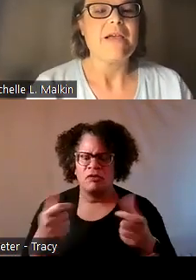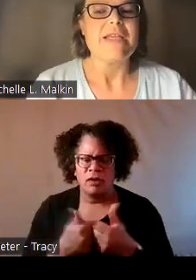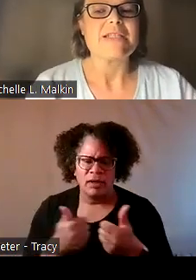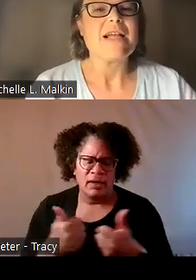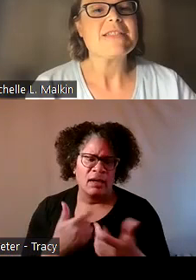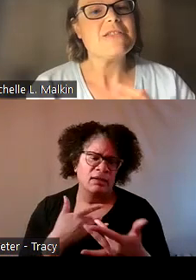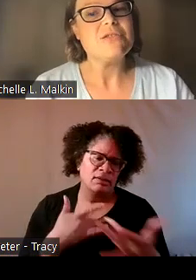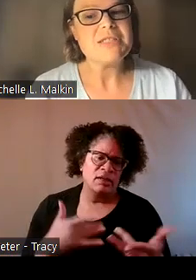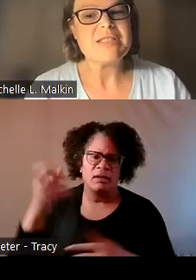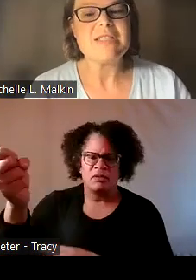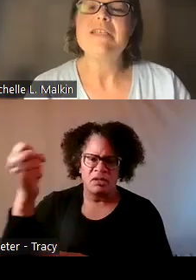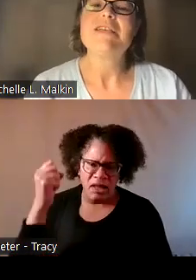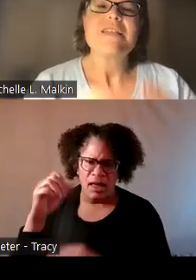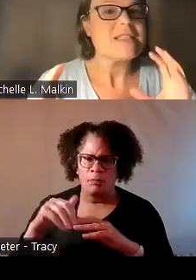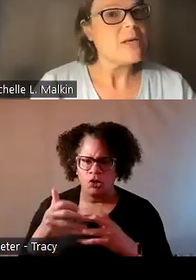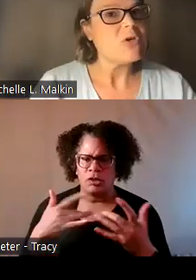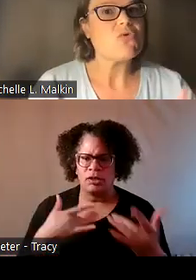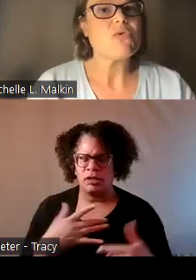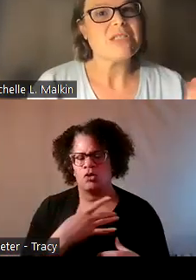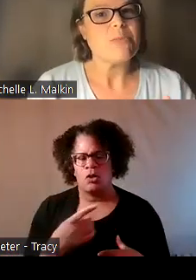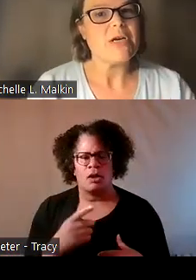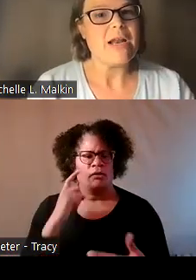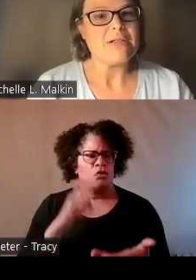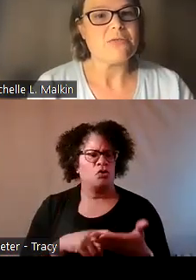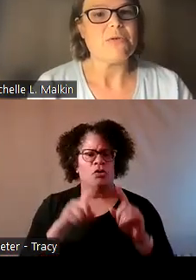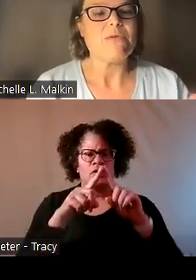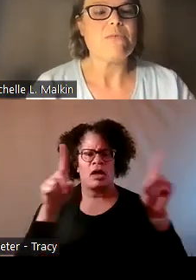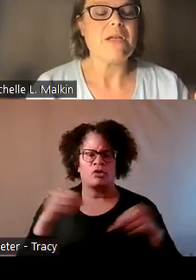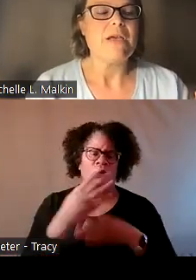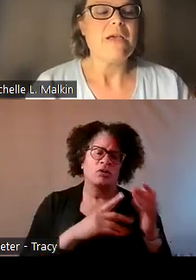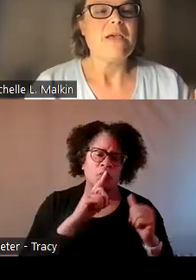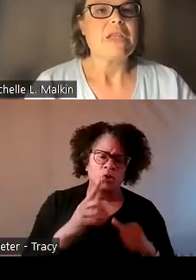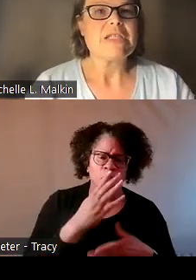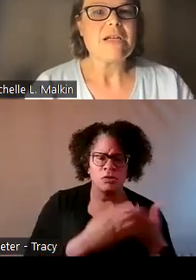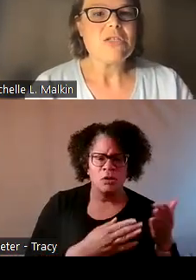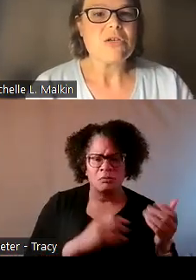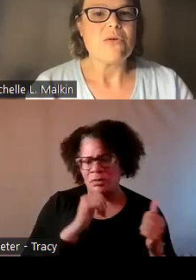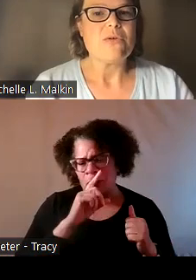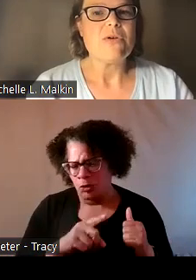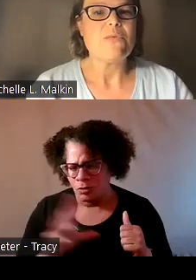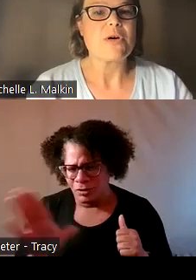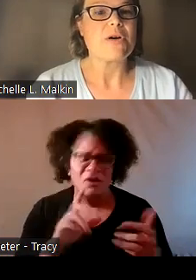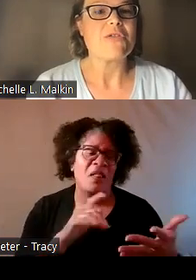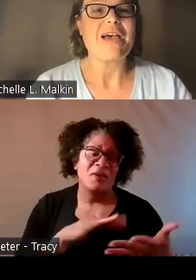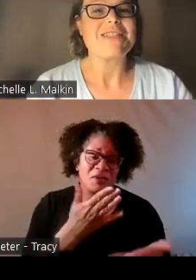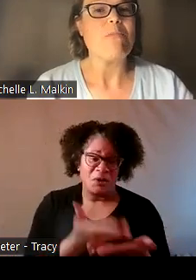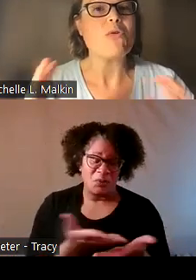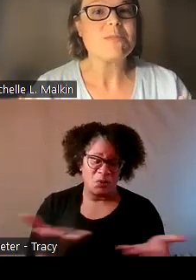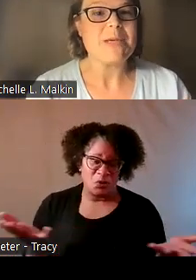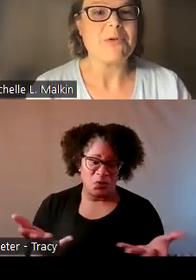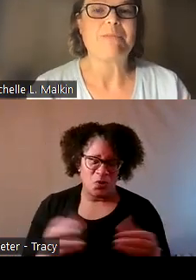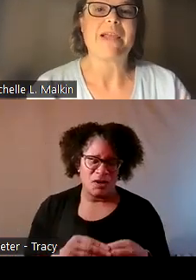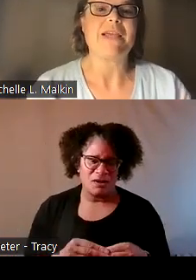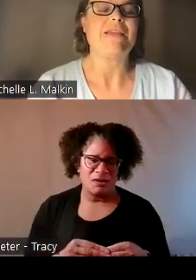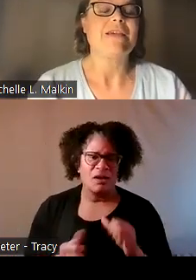play in the slots. As you can see, that's somewhat true and somewhat not true. What the study showed were that